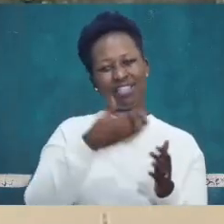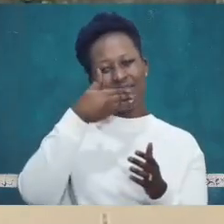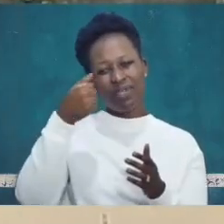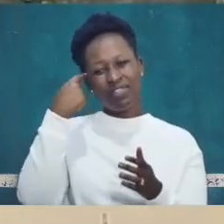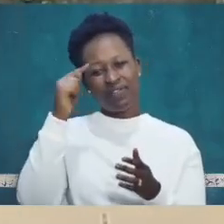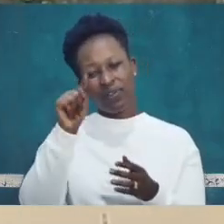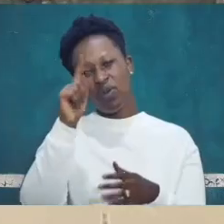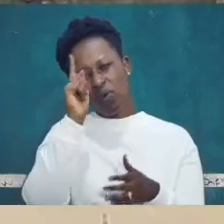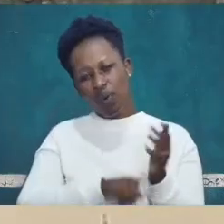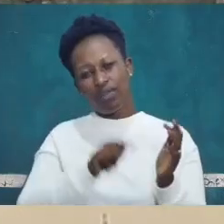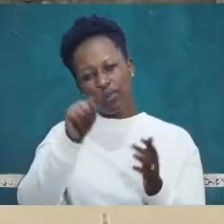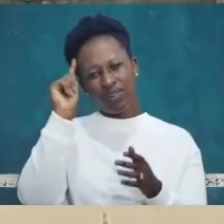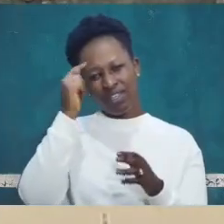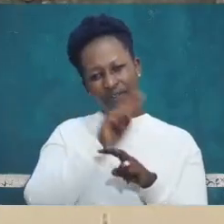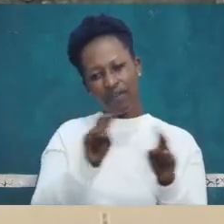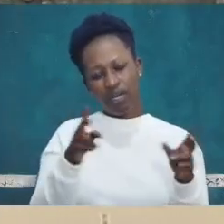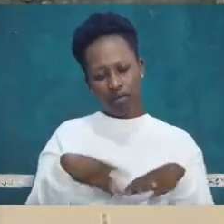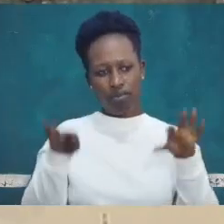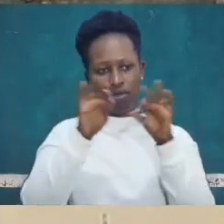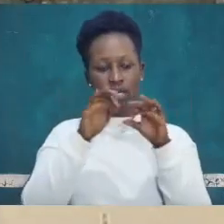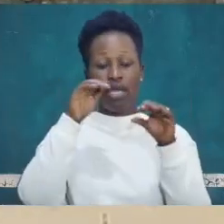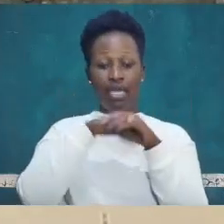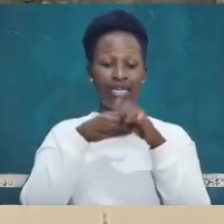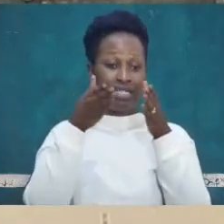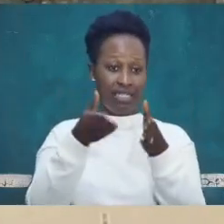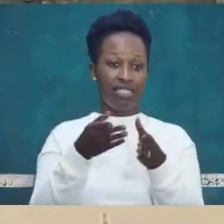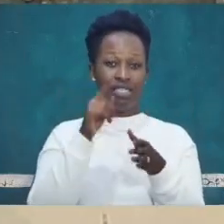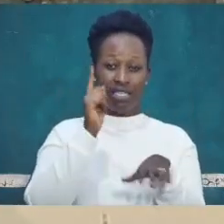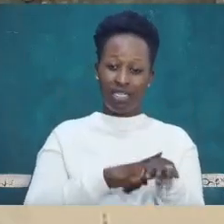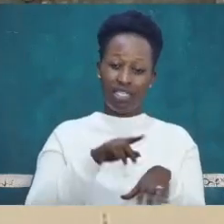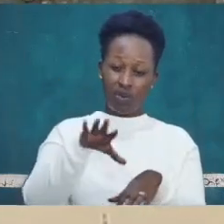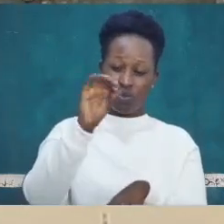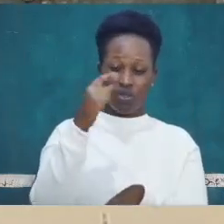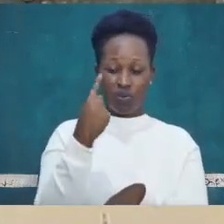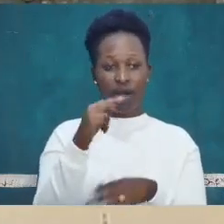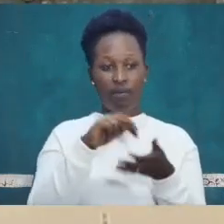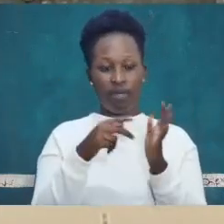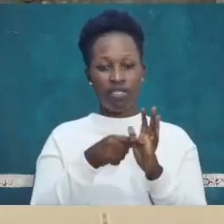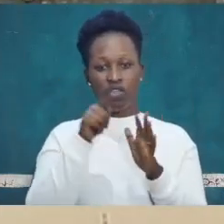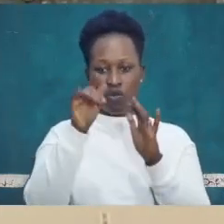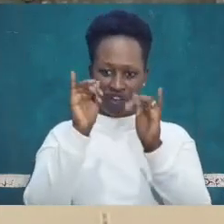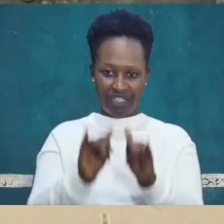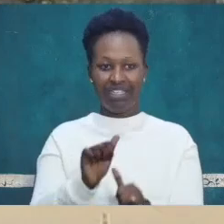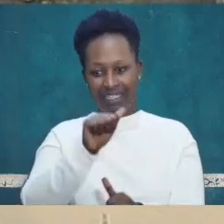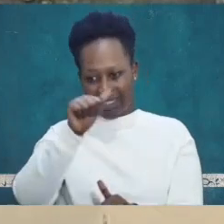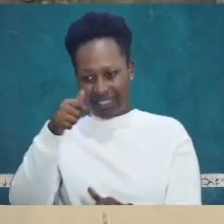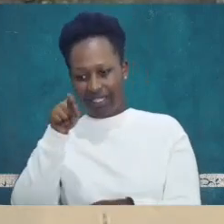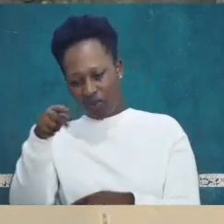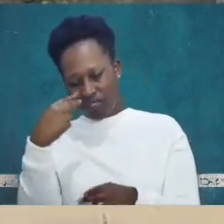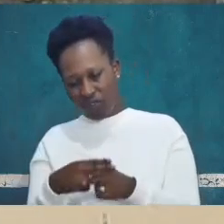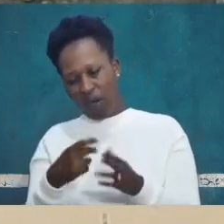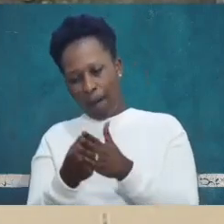you, what you think is very important. Then in this case, when you choose one, it means you have left the other, which is opportunity